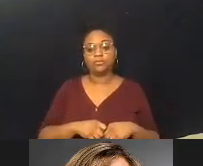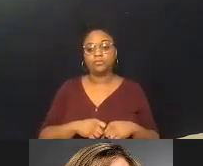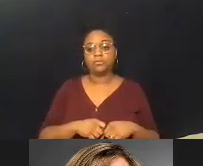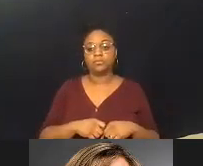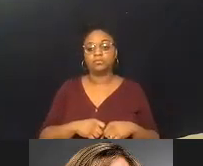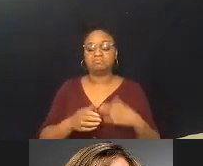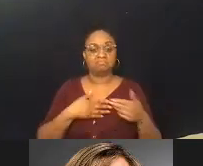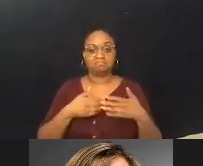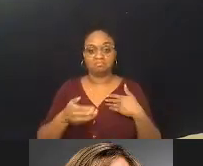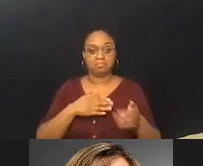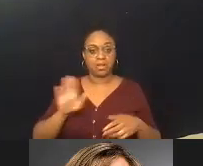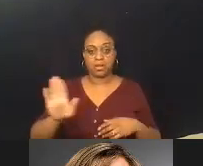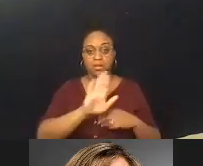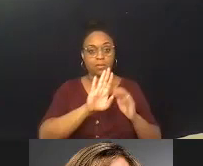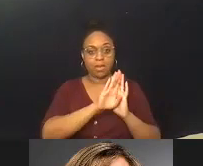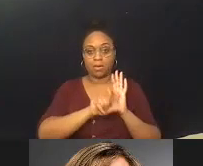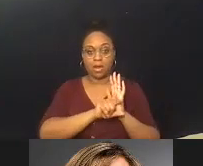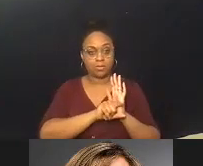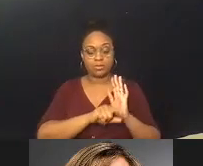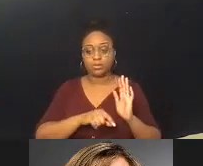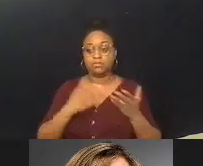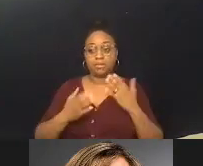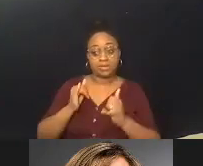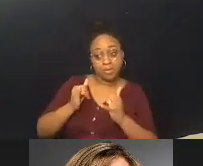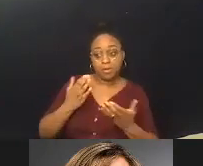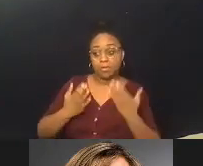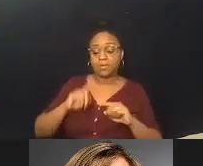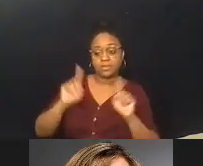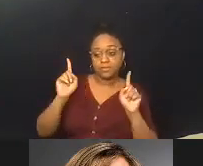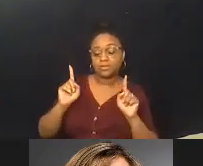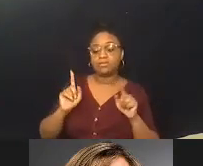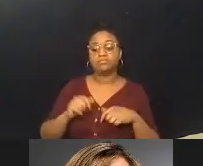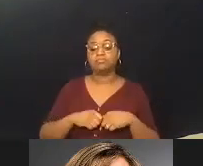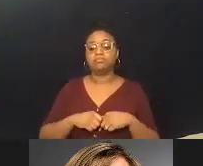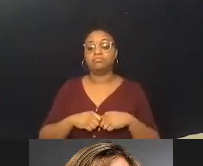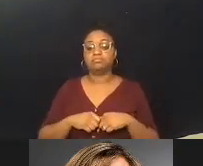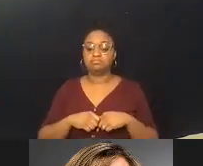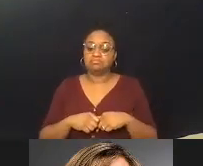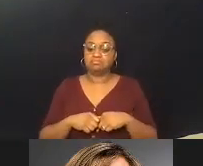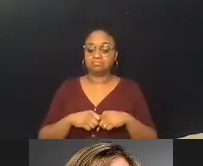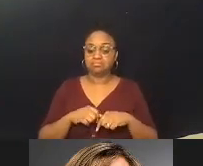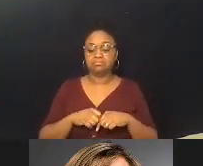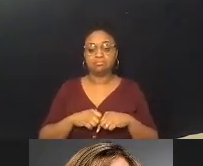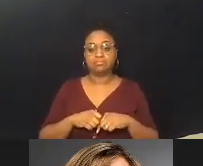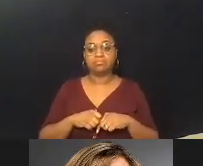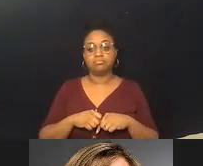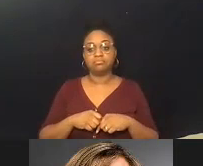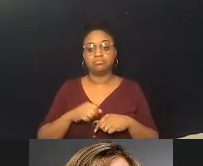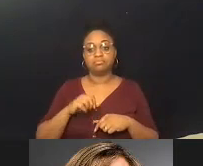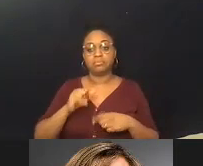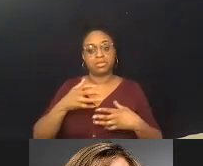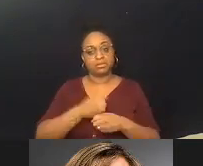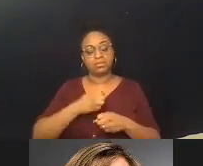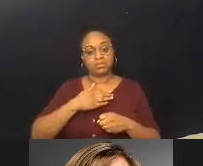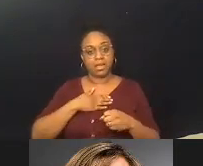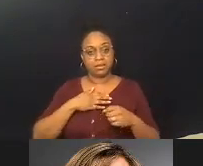the background that they may have, it may be similar or different. But yeah, I think my idea of diversity